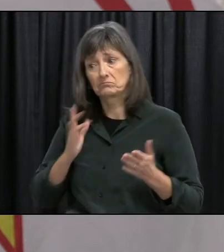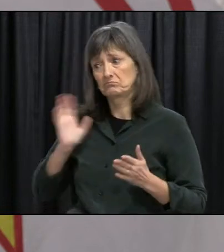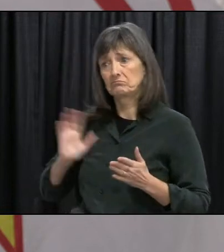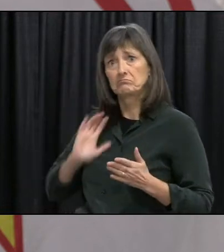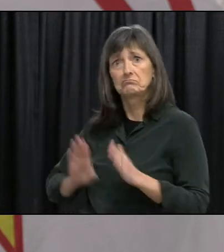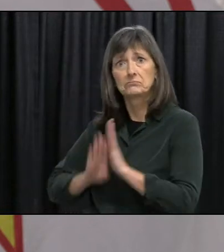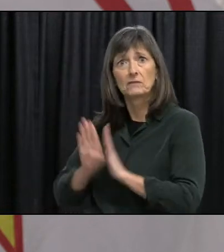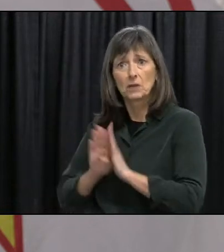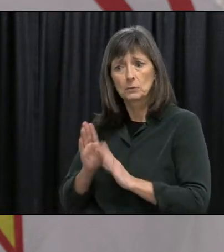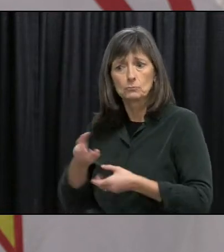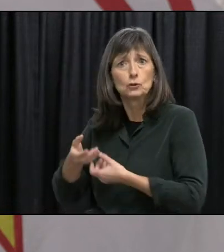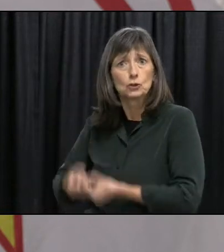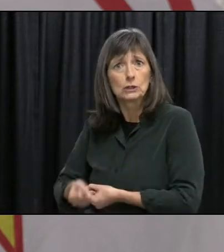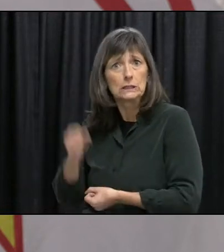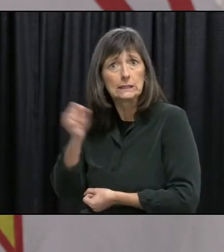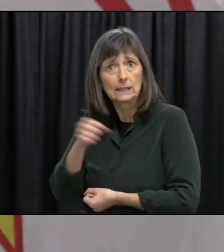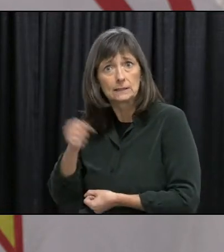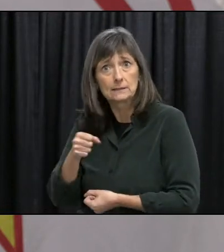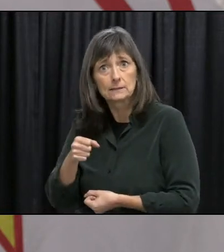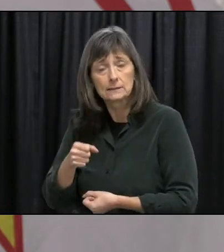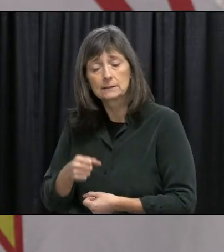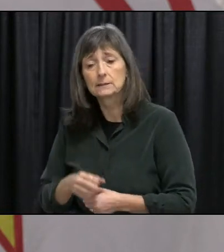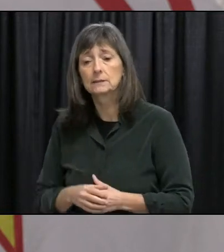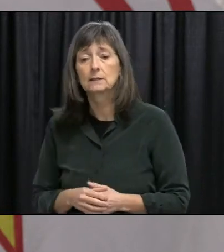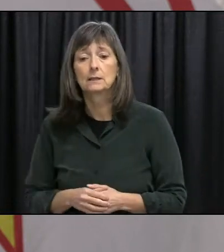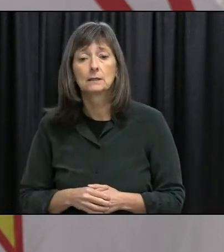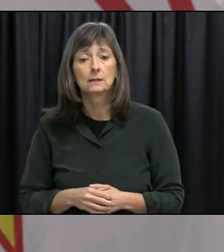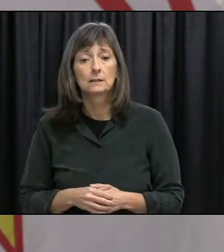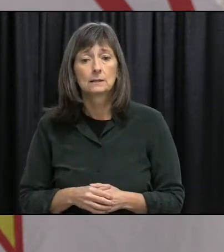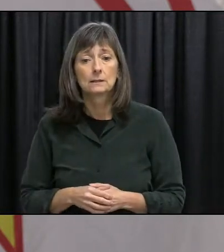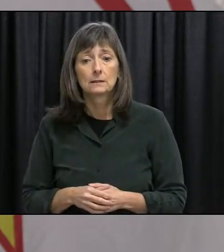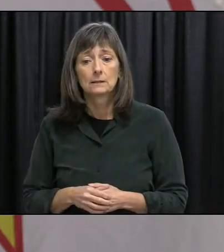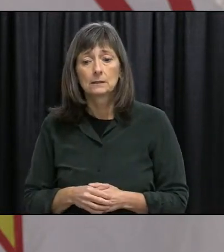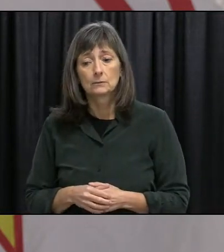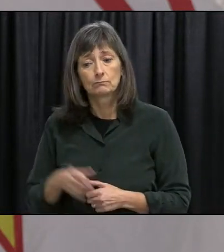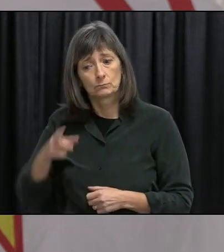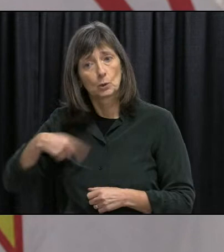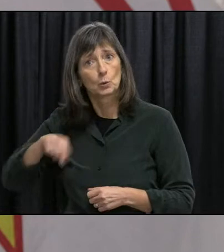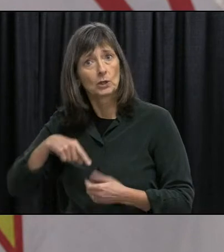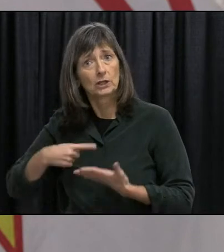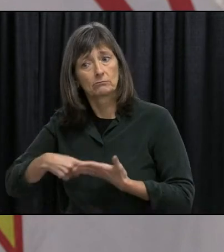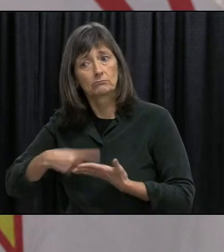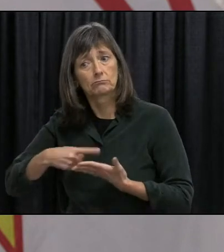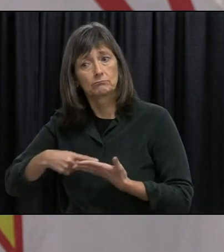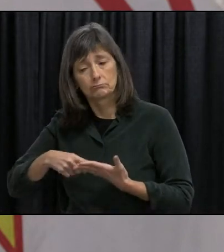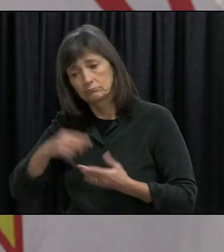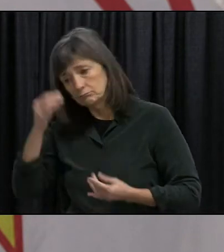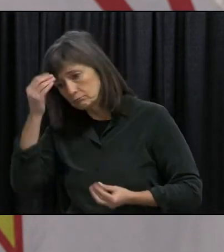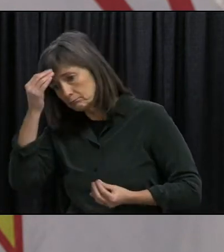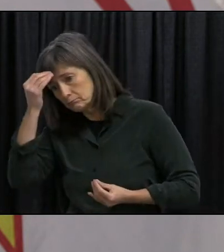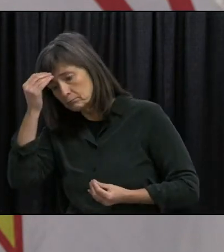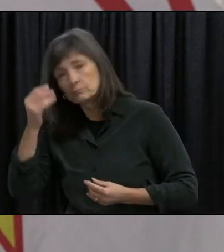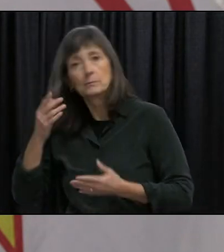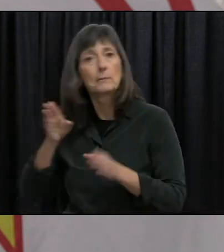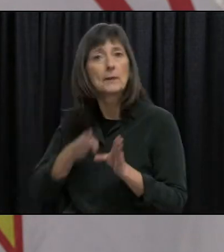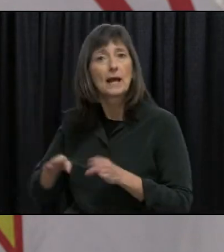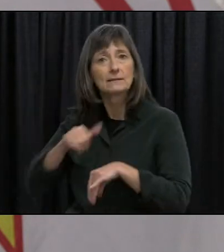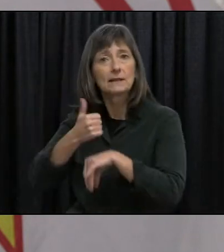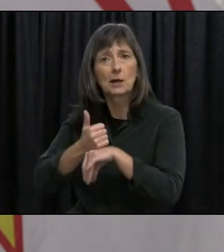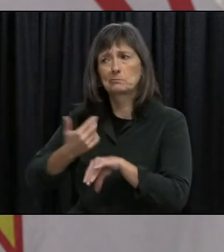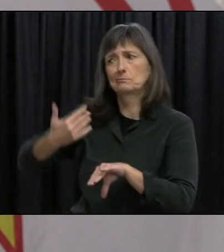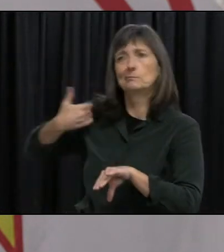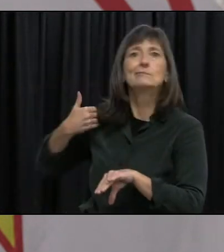District and the department in consultation with public health and a number of officials